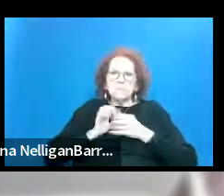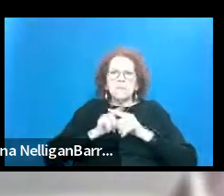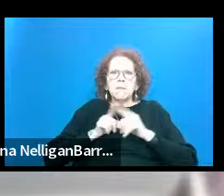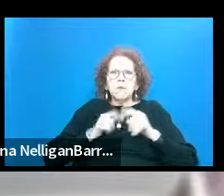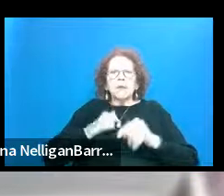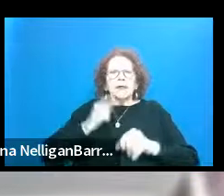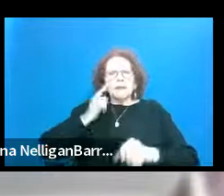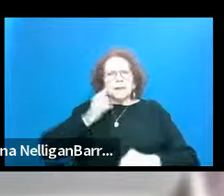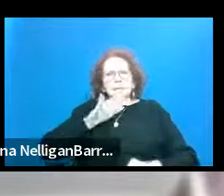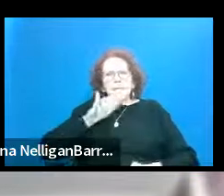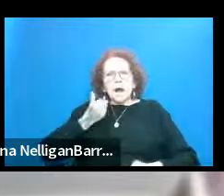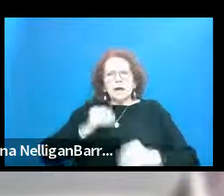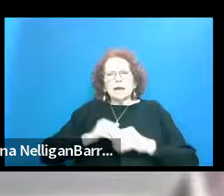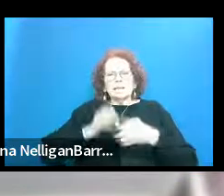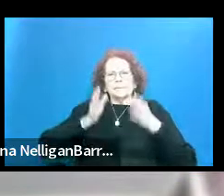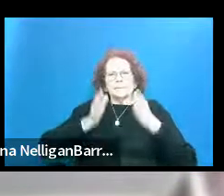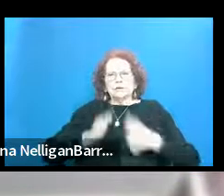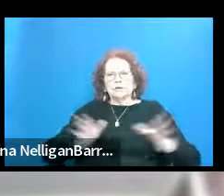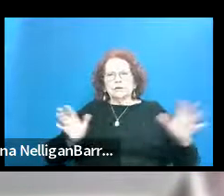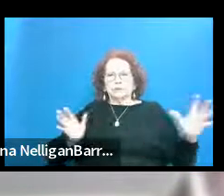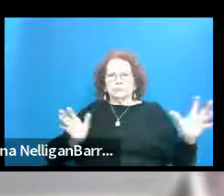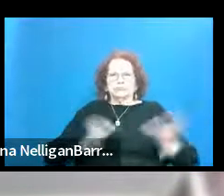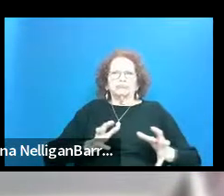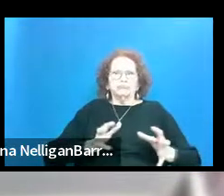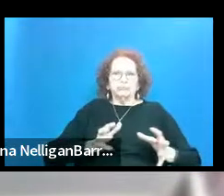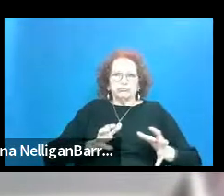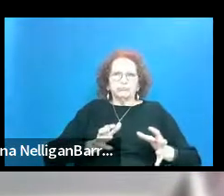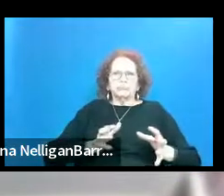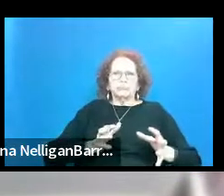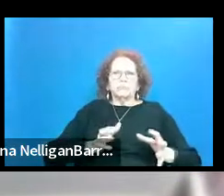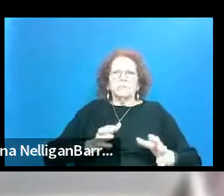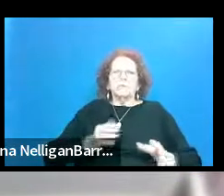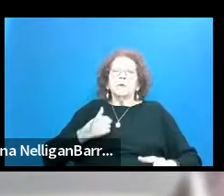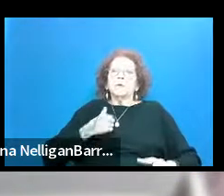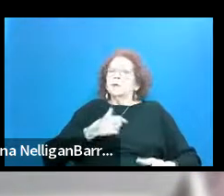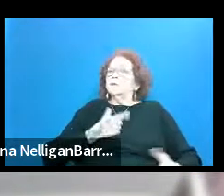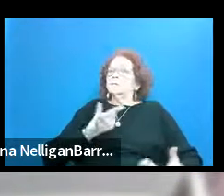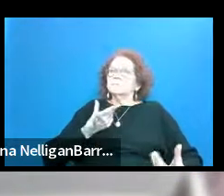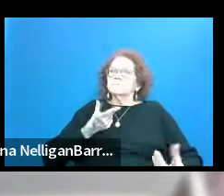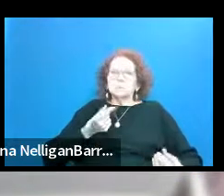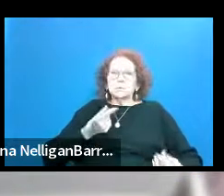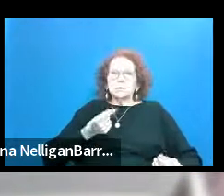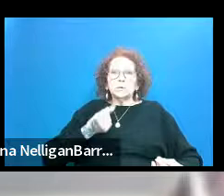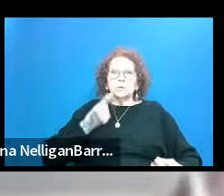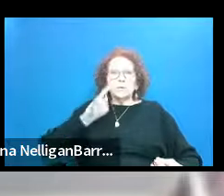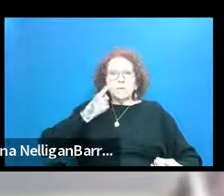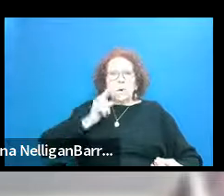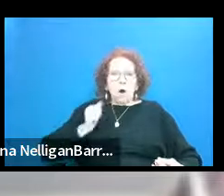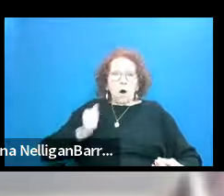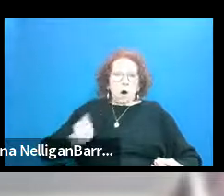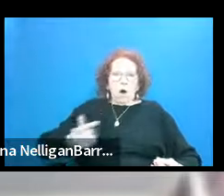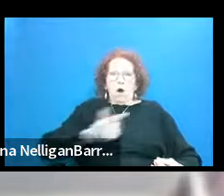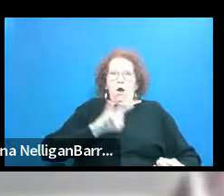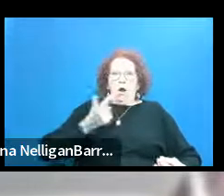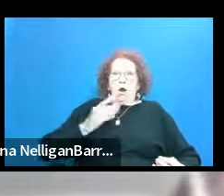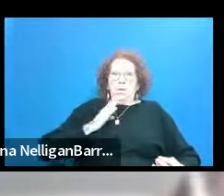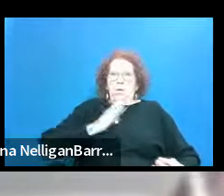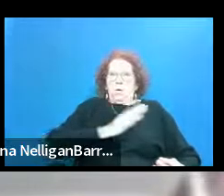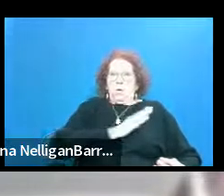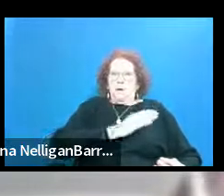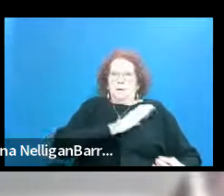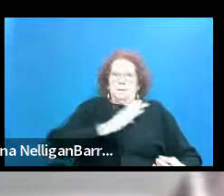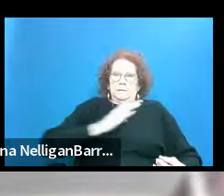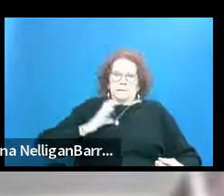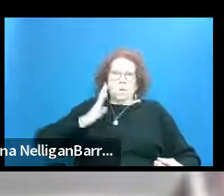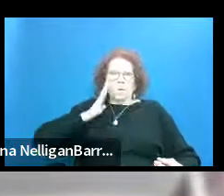body. And then what we will do, though, is make sure that all the boards and commissions, if you have a report, we'll have a process